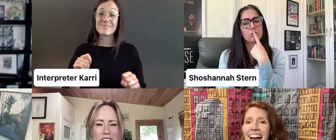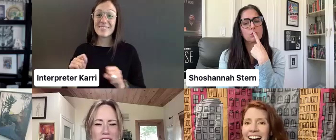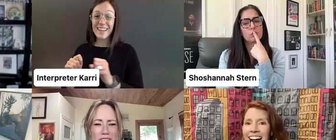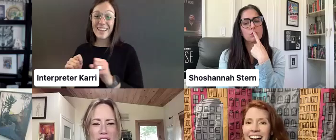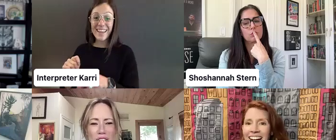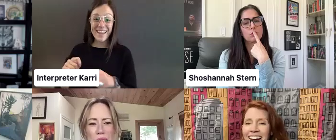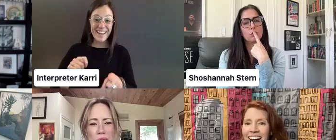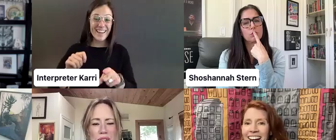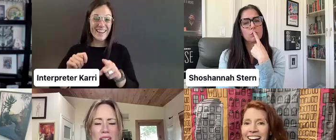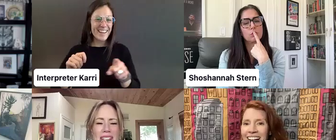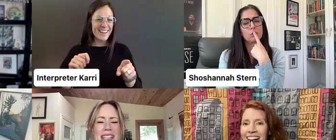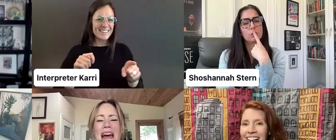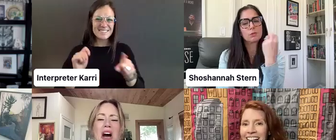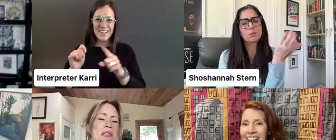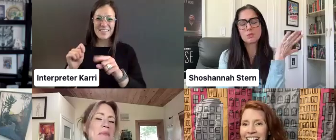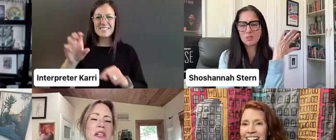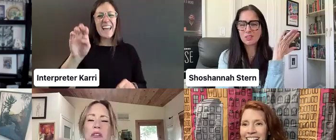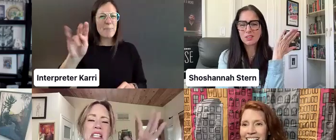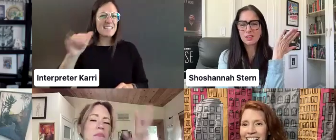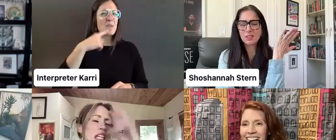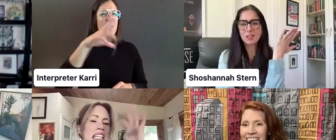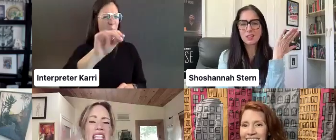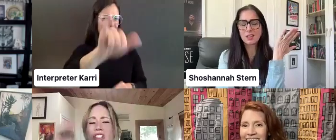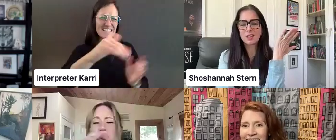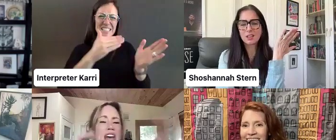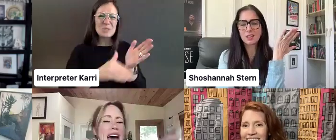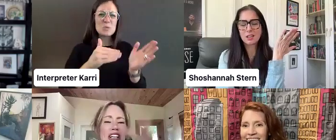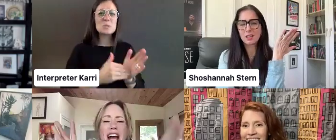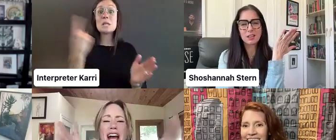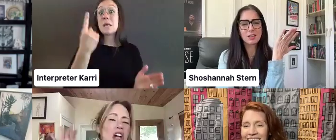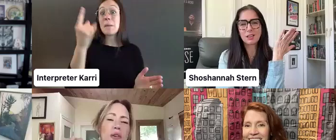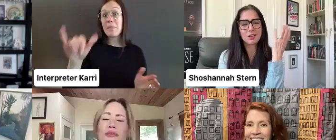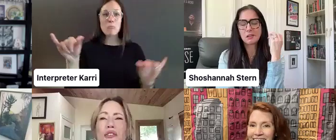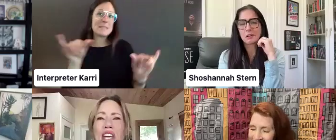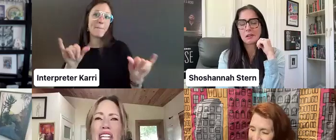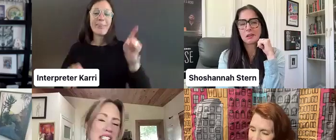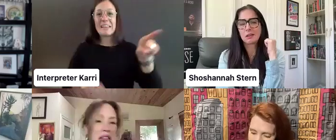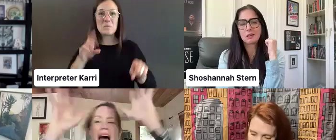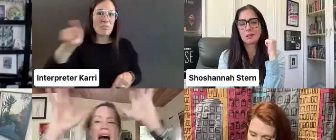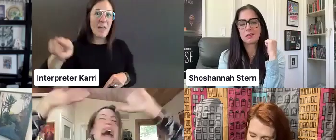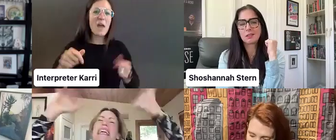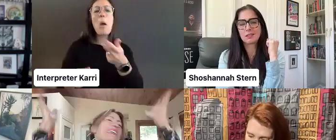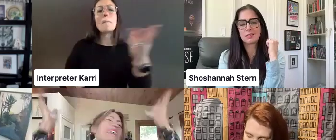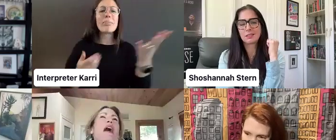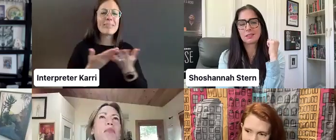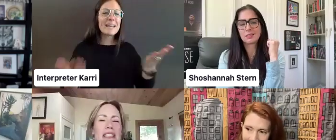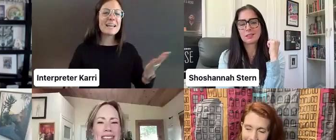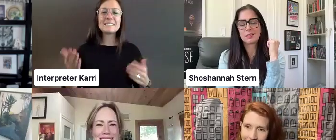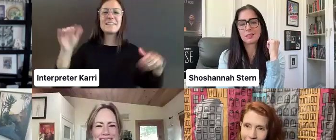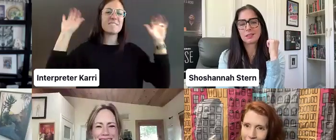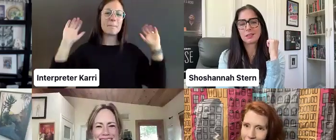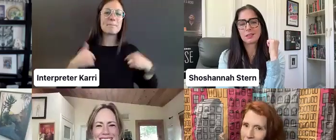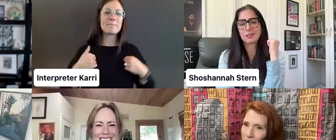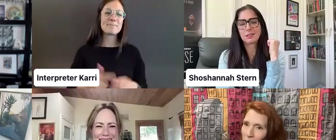is such an excuse. Yeah. Oh, something resembling this or that, or I don't know, what do you think? I give I don't up.